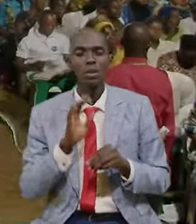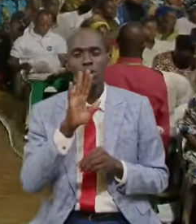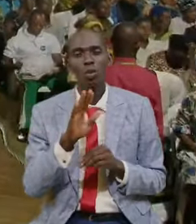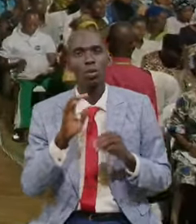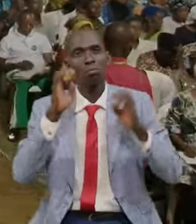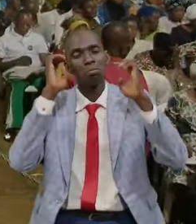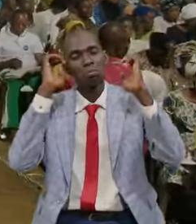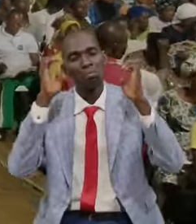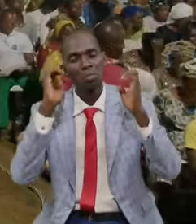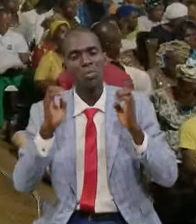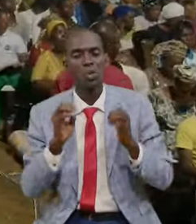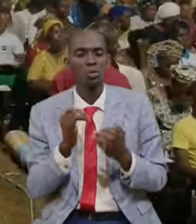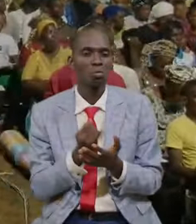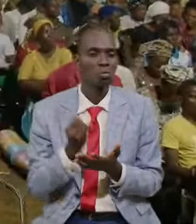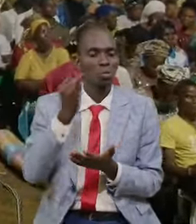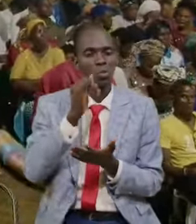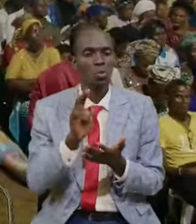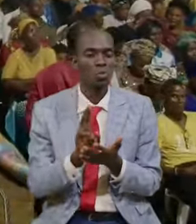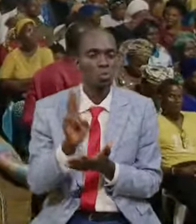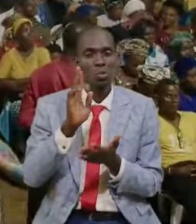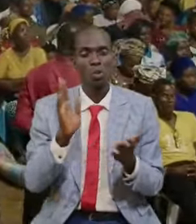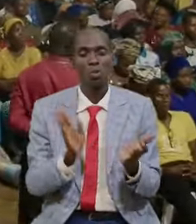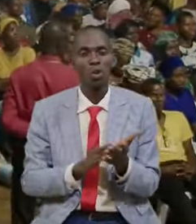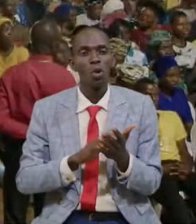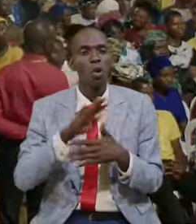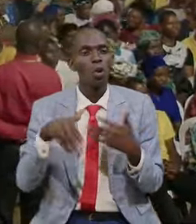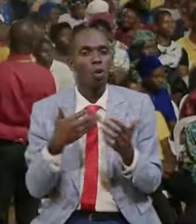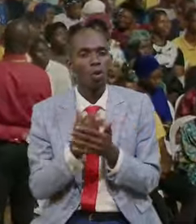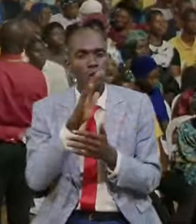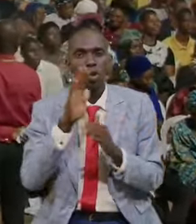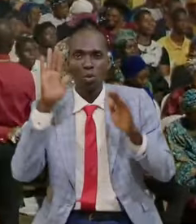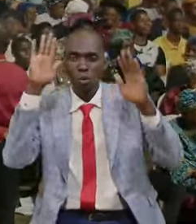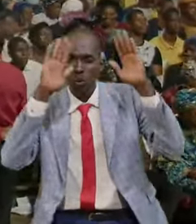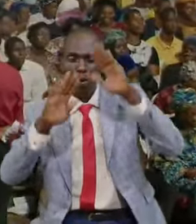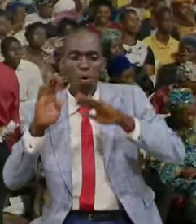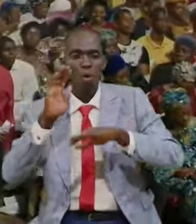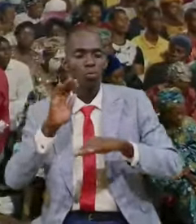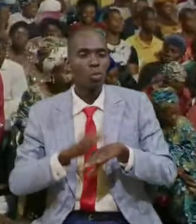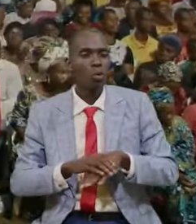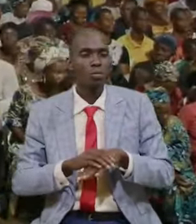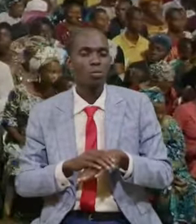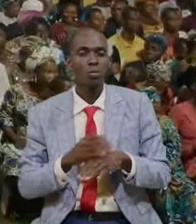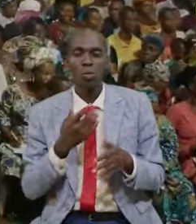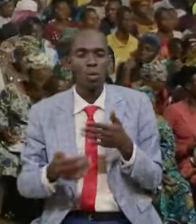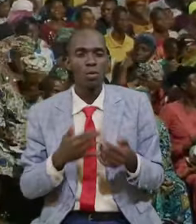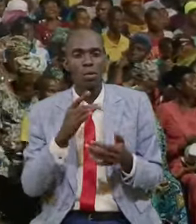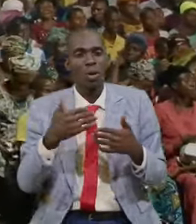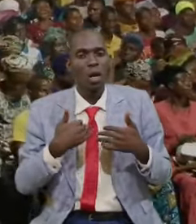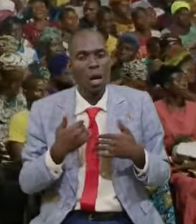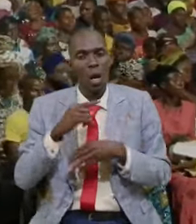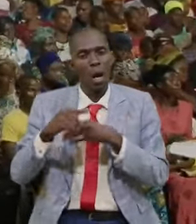educational institution. All your cares. Concern that you have about your progress